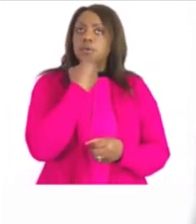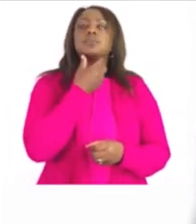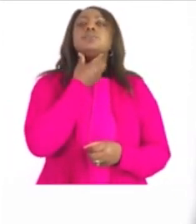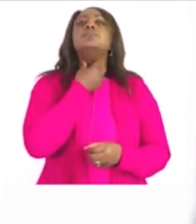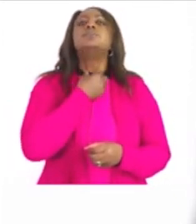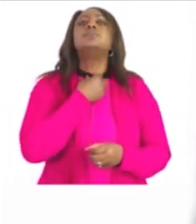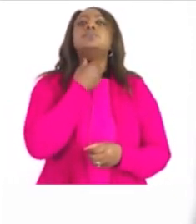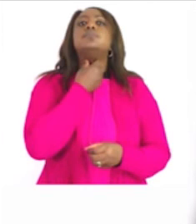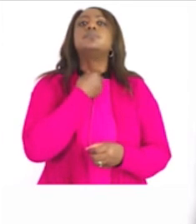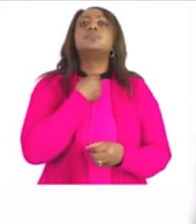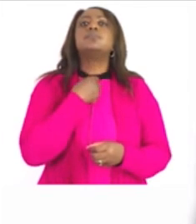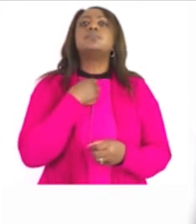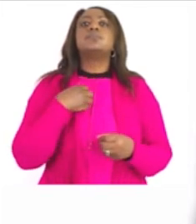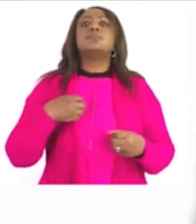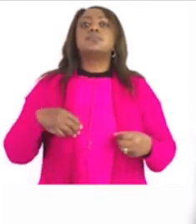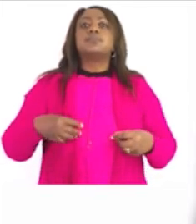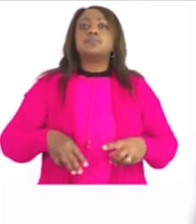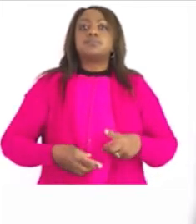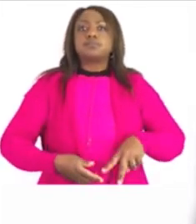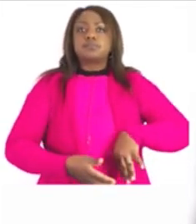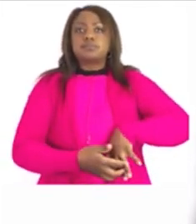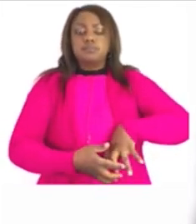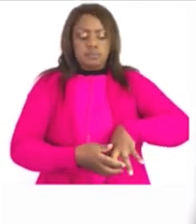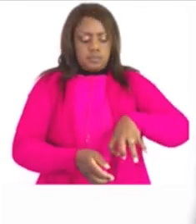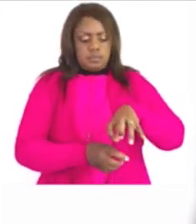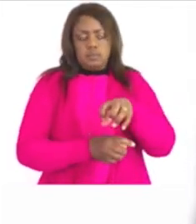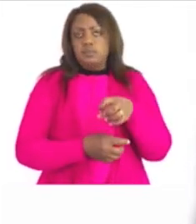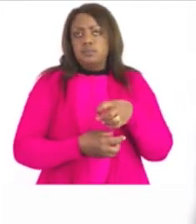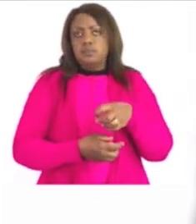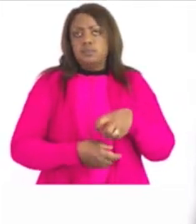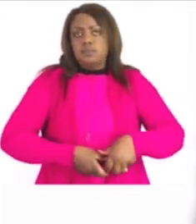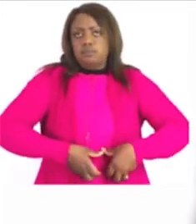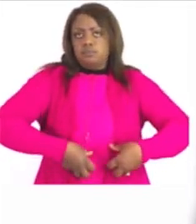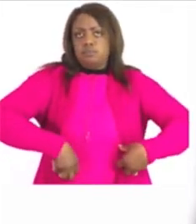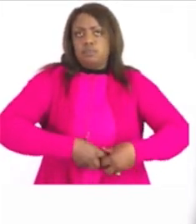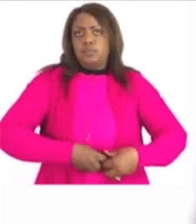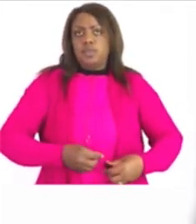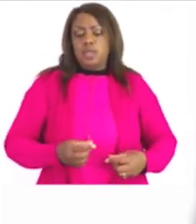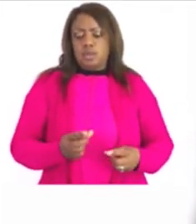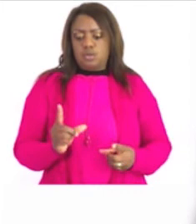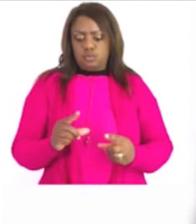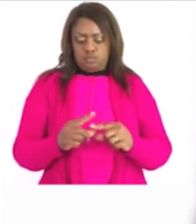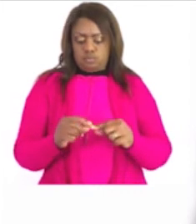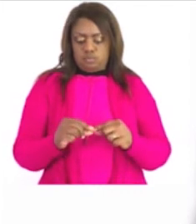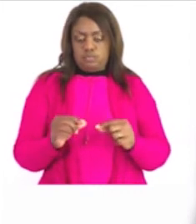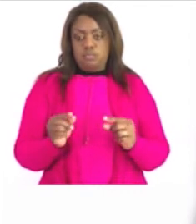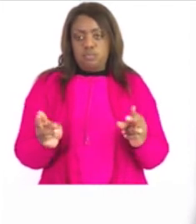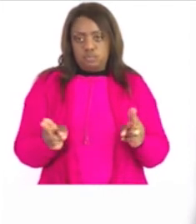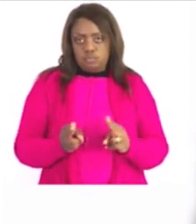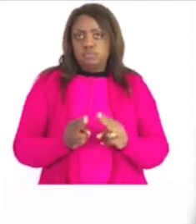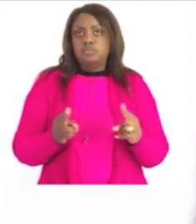esophagus, the liver, the stomach, large intestine, as well as